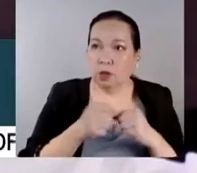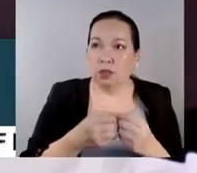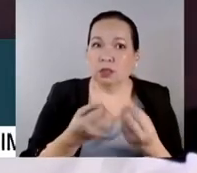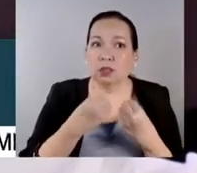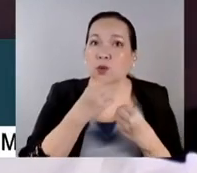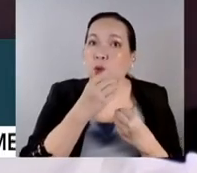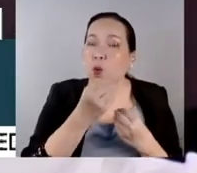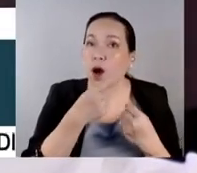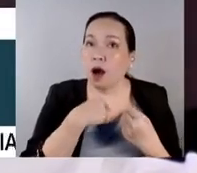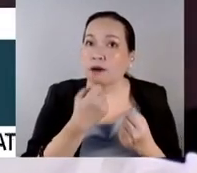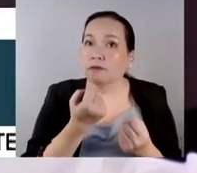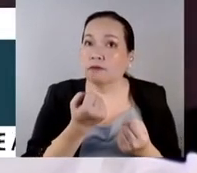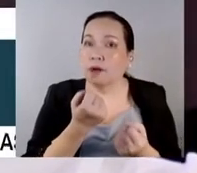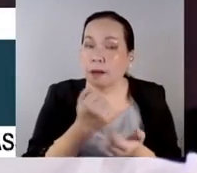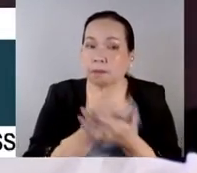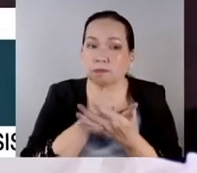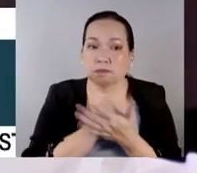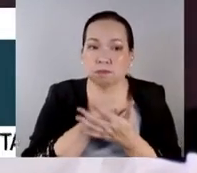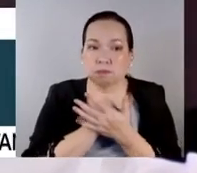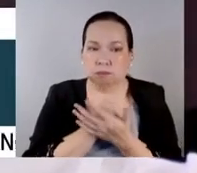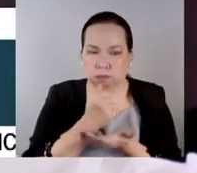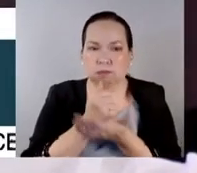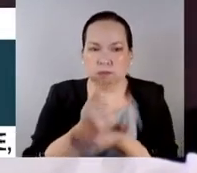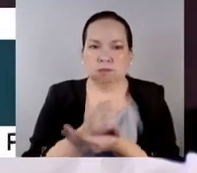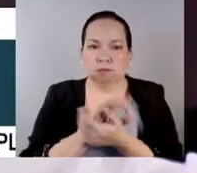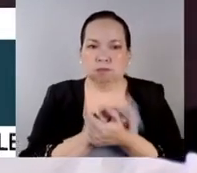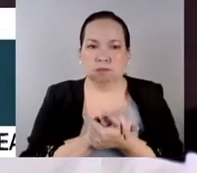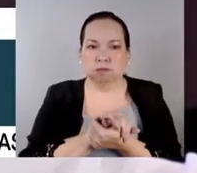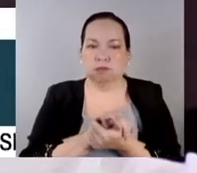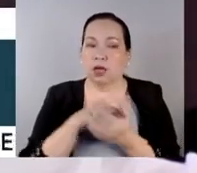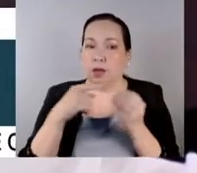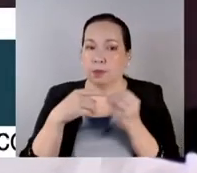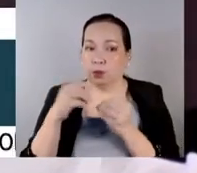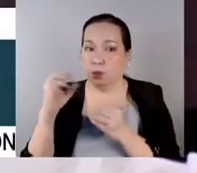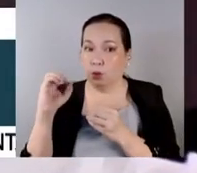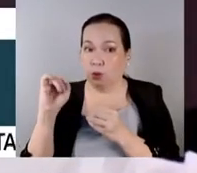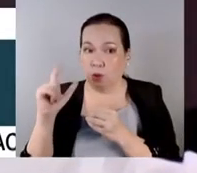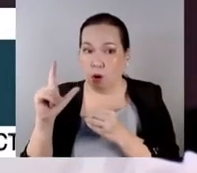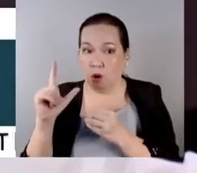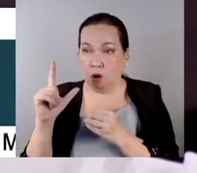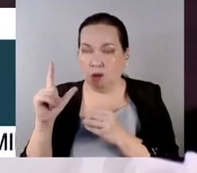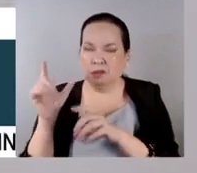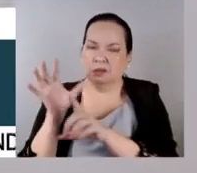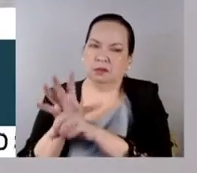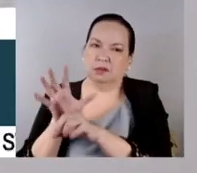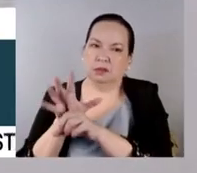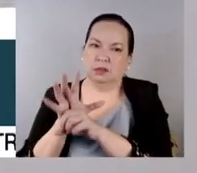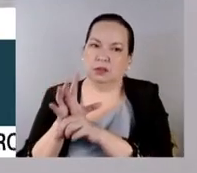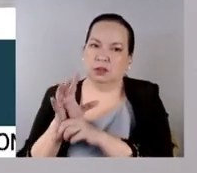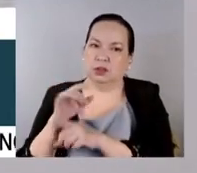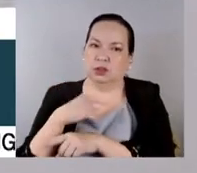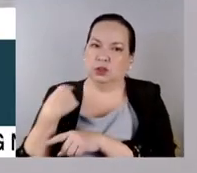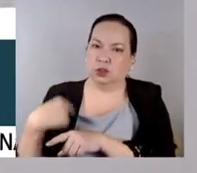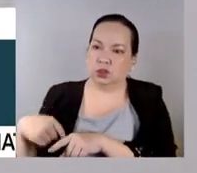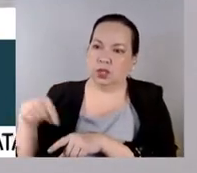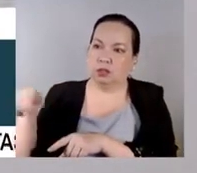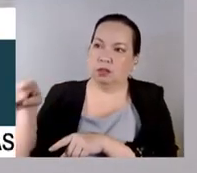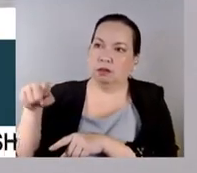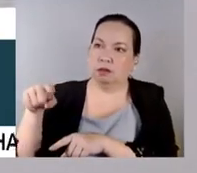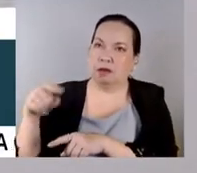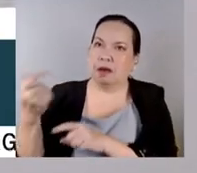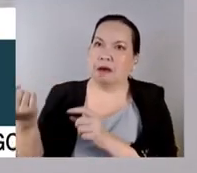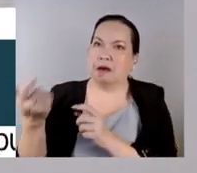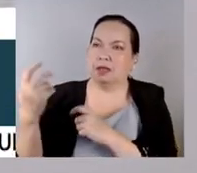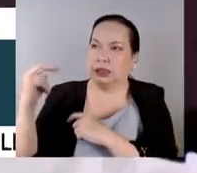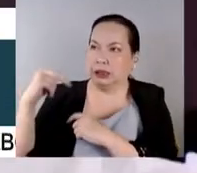When it comes to oil, oil demand in China is still growing. So of course we have to capture some of that demand. So